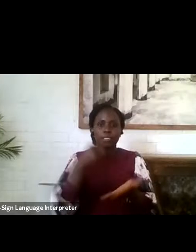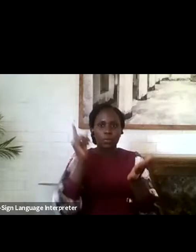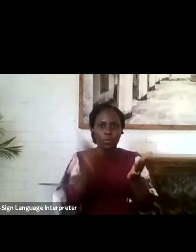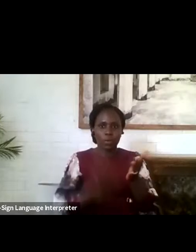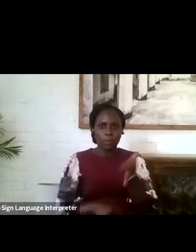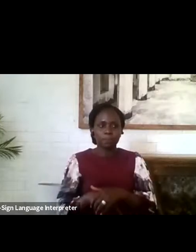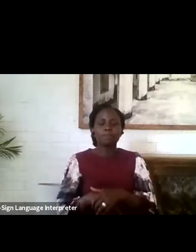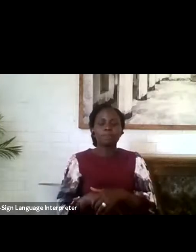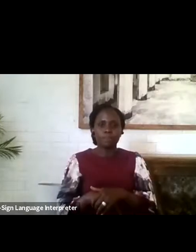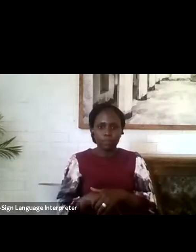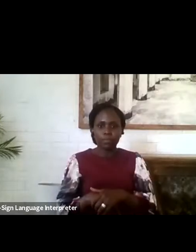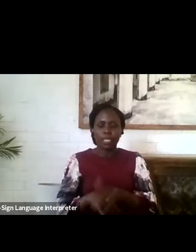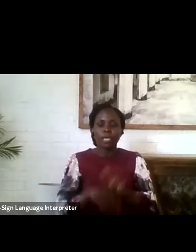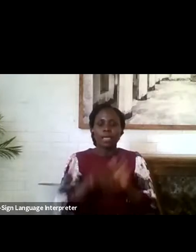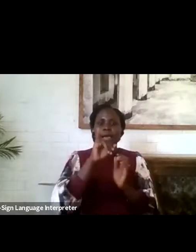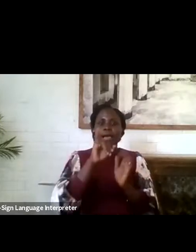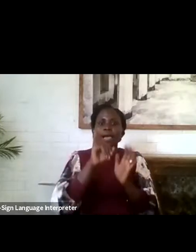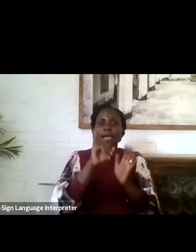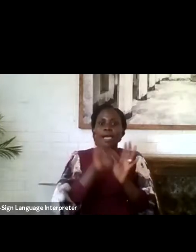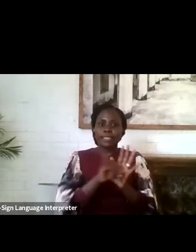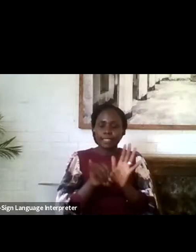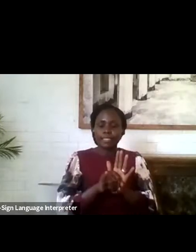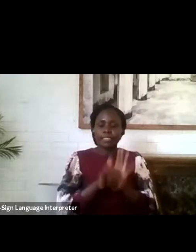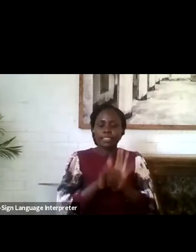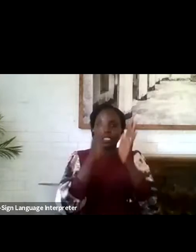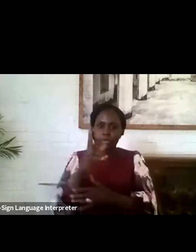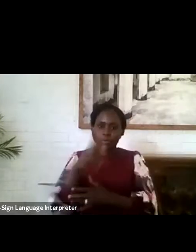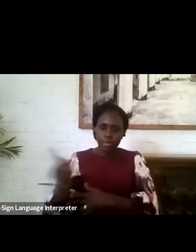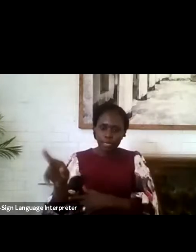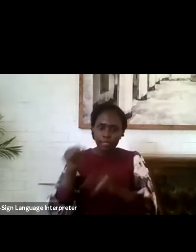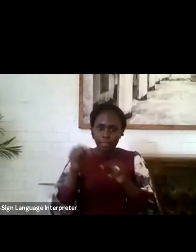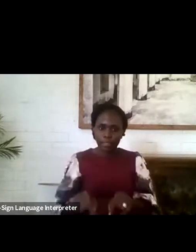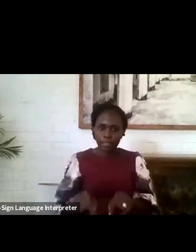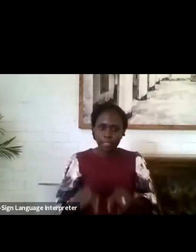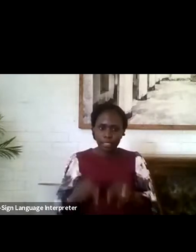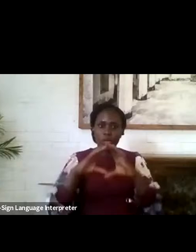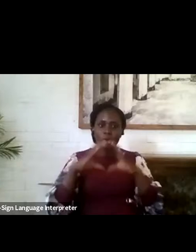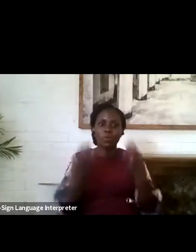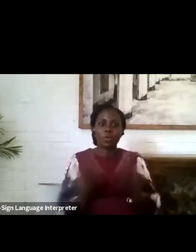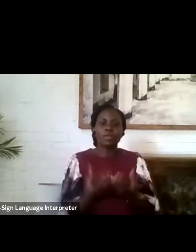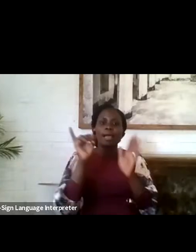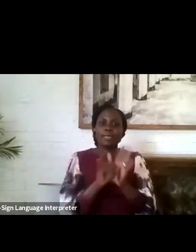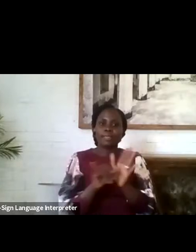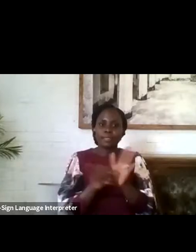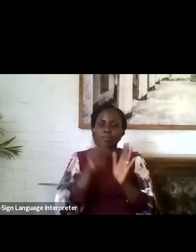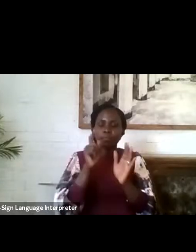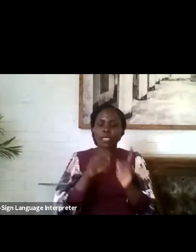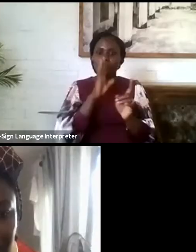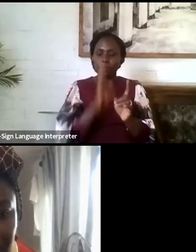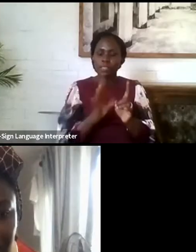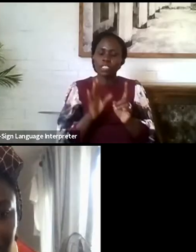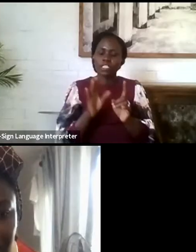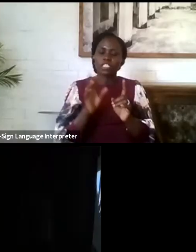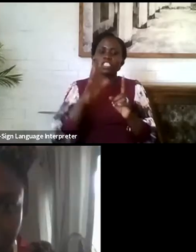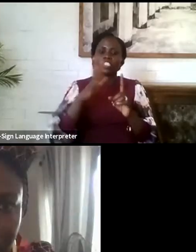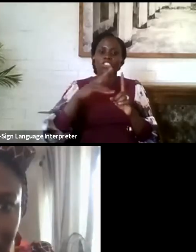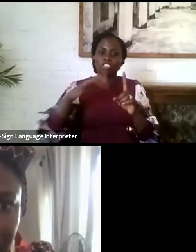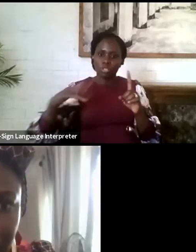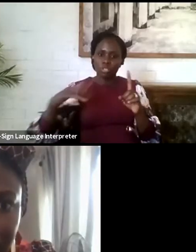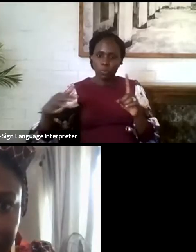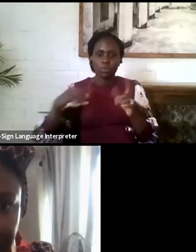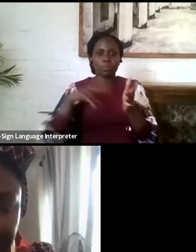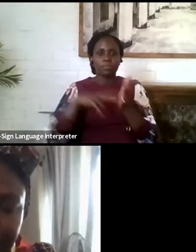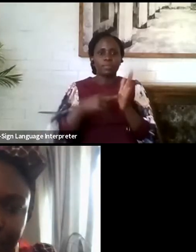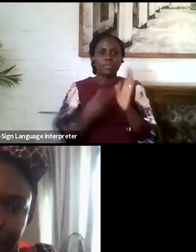right. And in this modern world, that identity should be digital. However, at the heart of efforts to extend